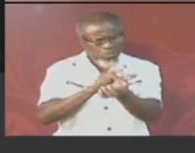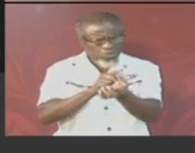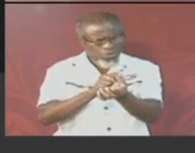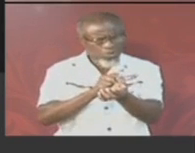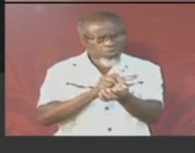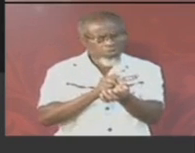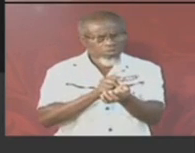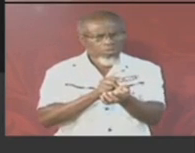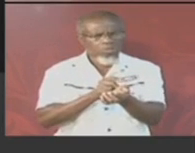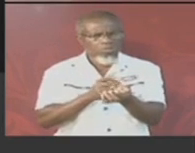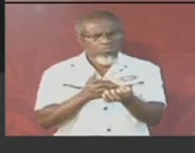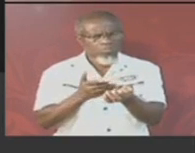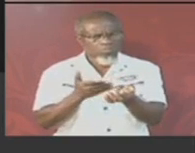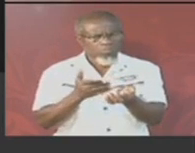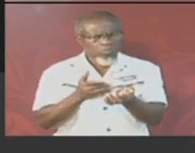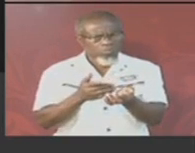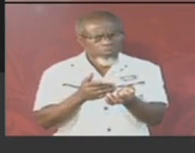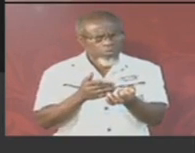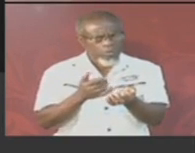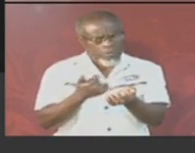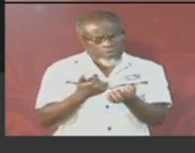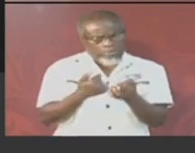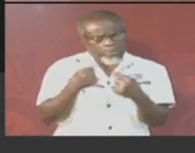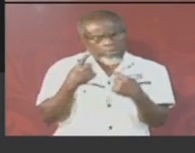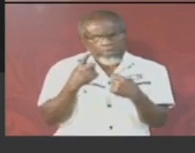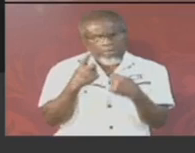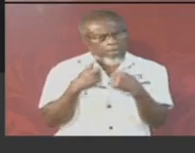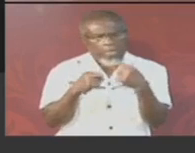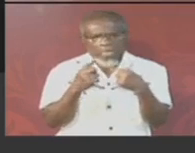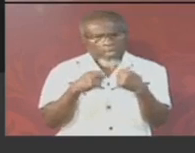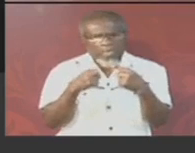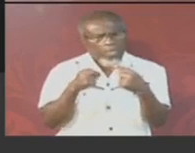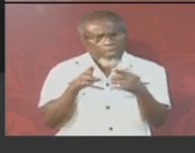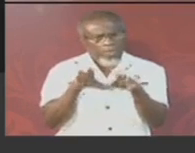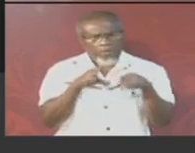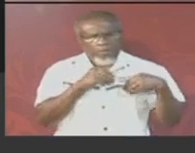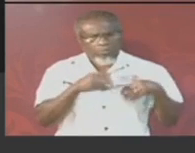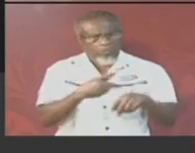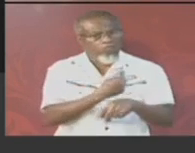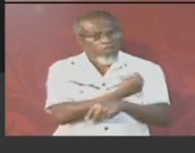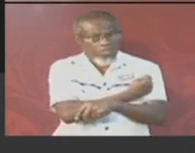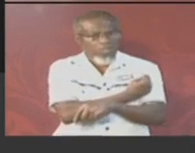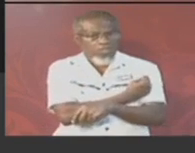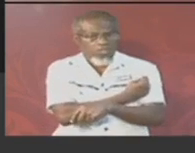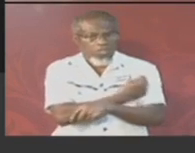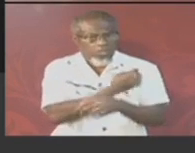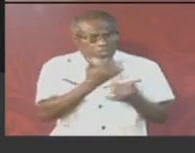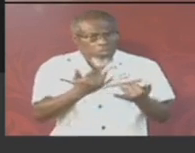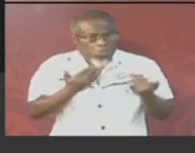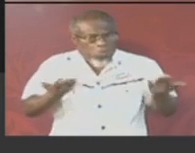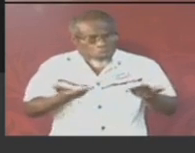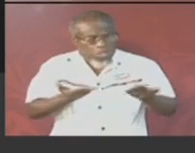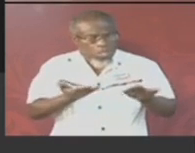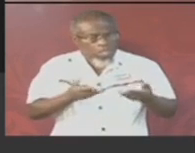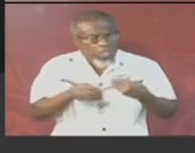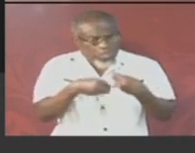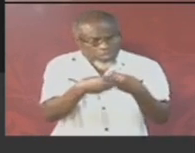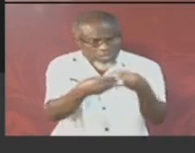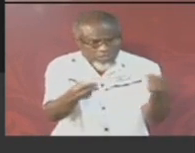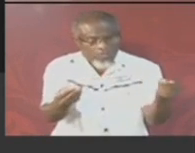are unable to take the vaccination that's currently on offer.